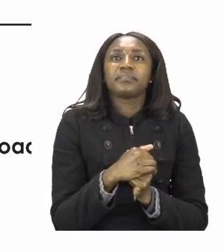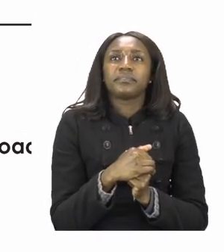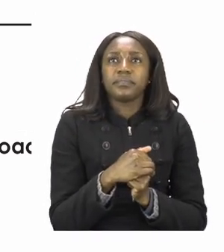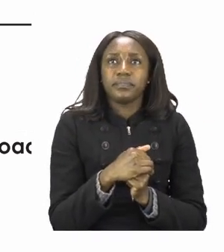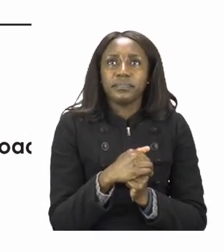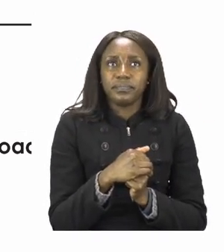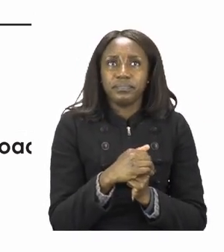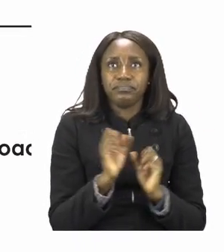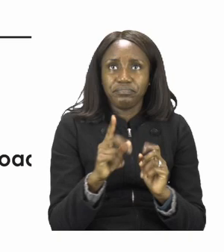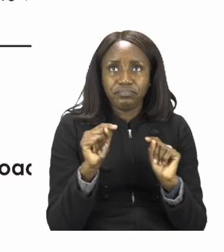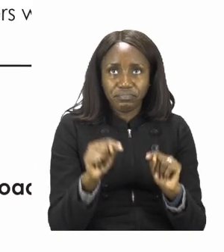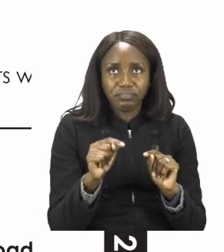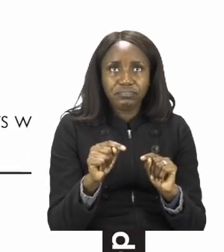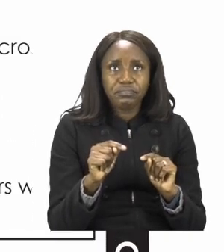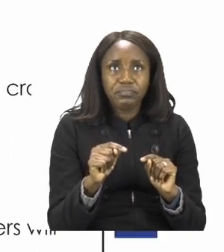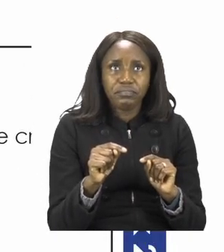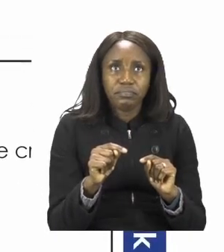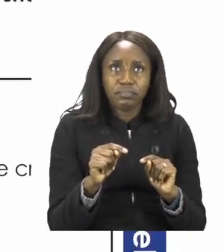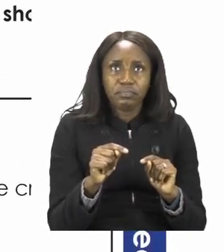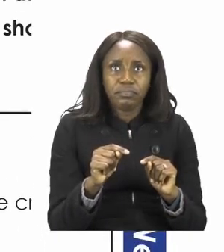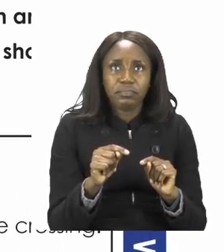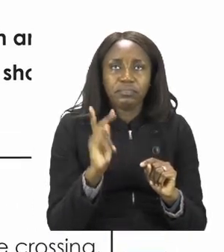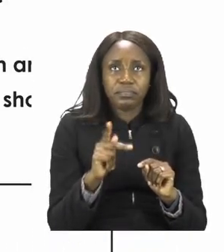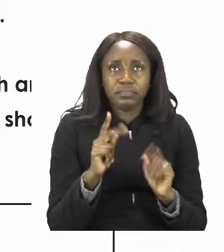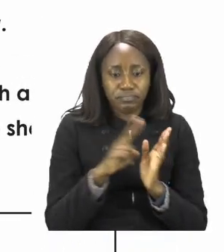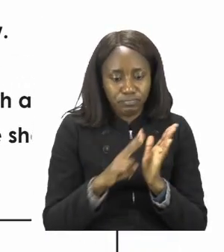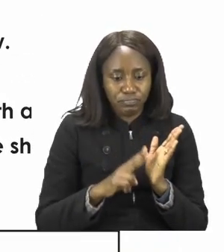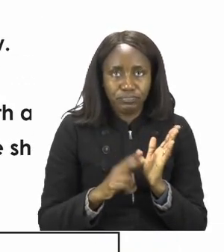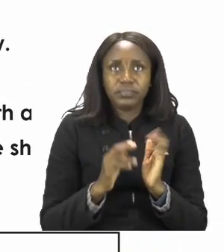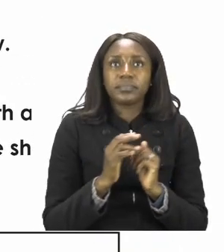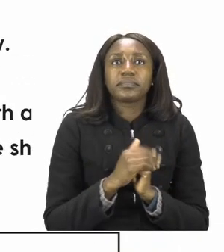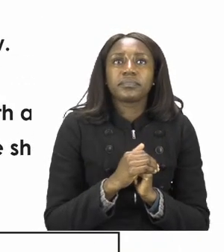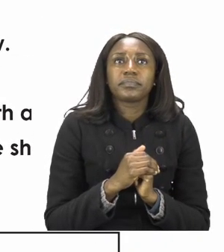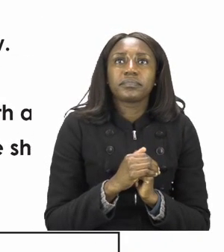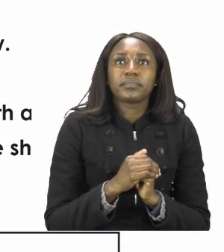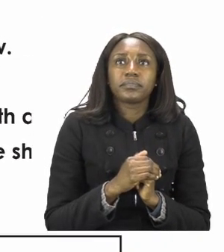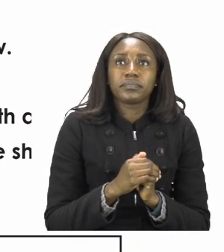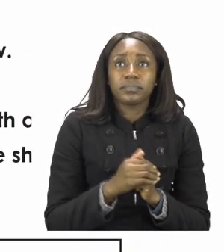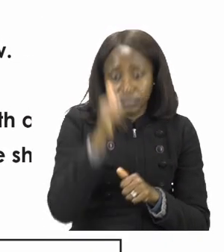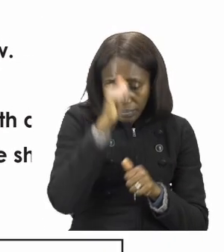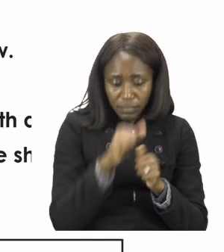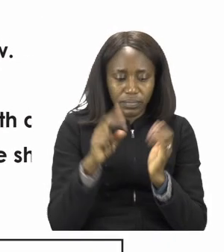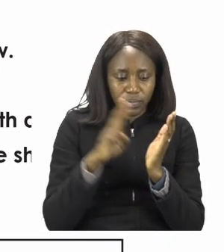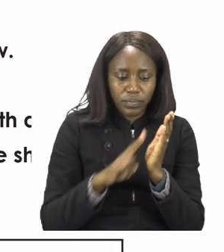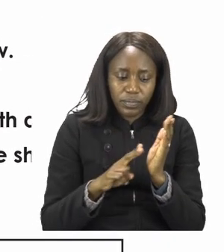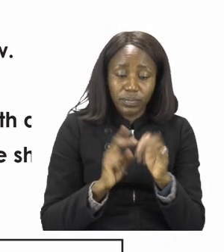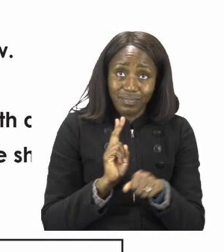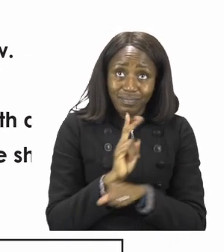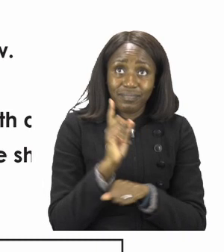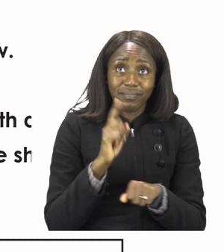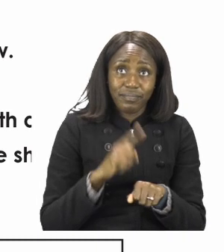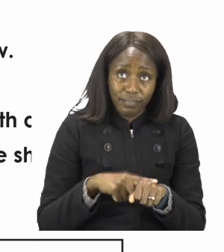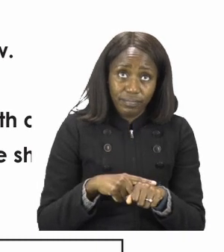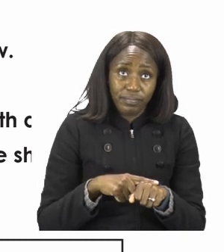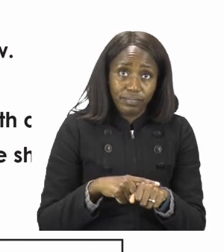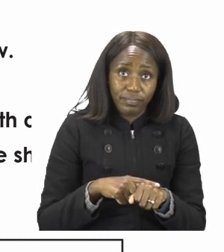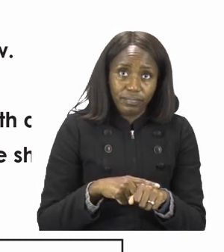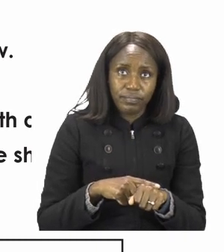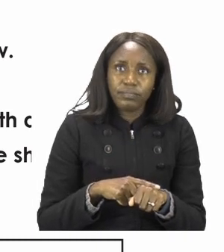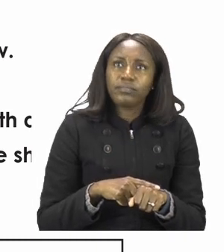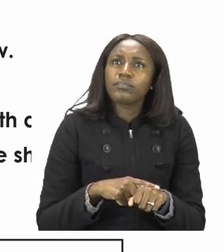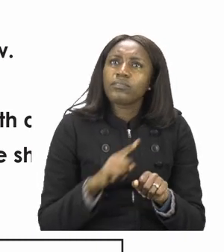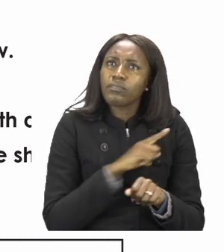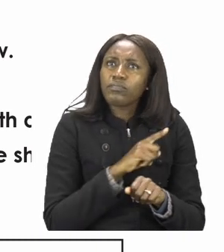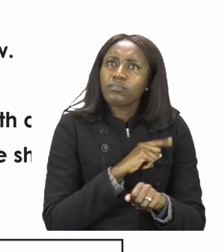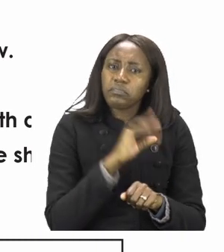Let's now go back into our passage. Remember, we're reading it now for a second time so that we can try and